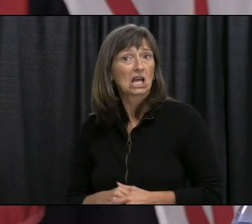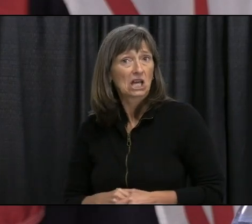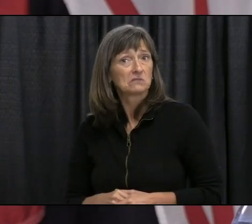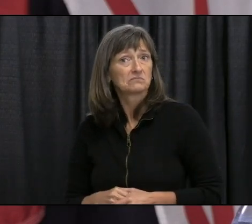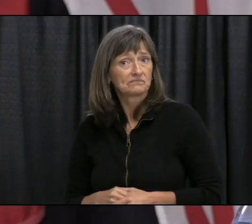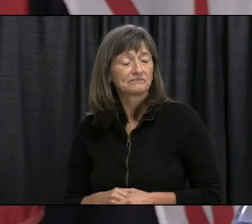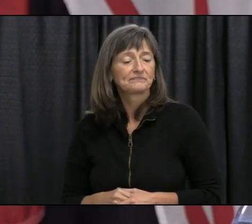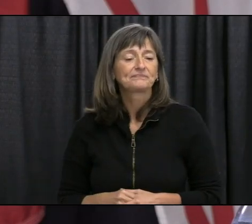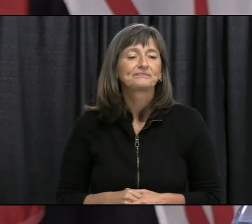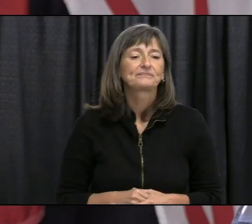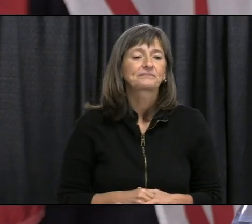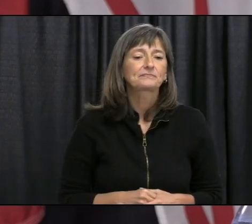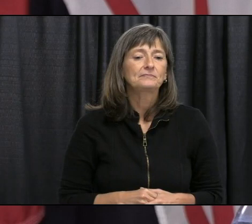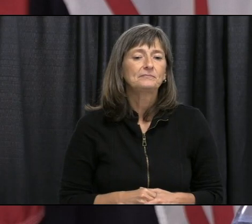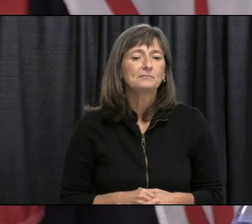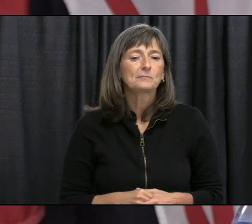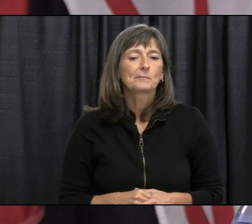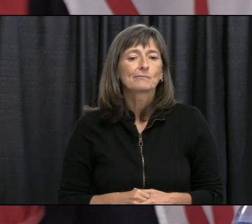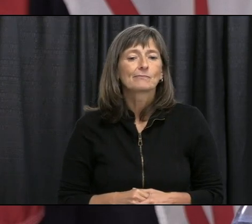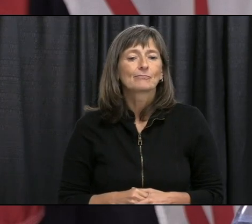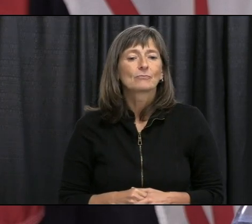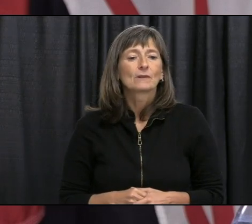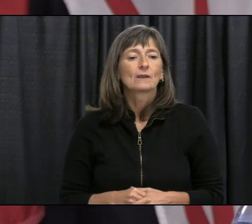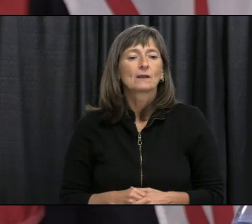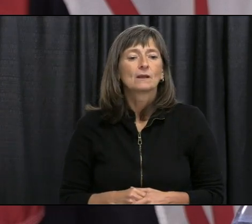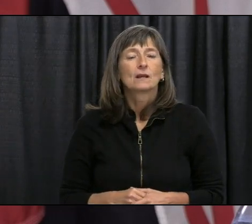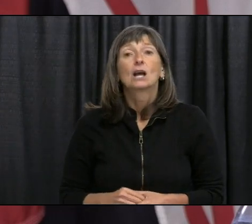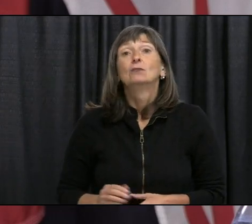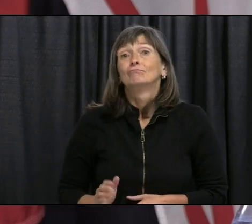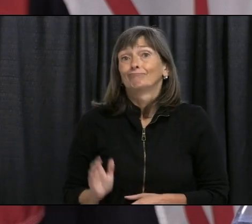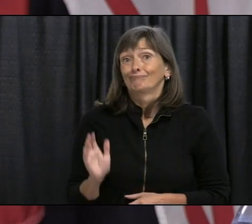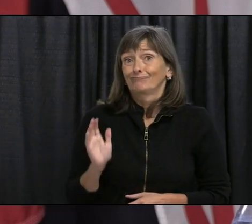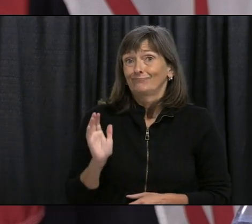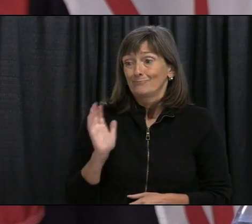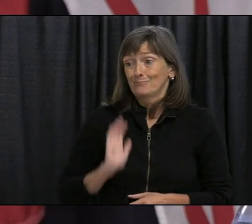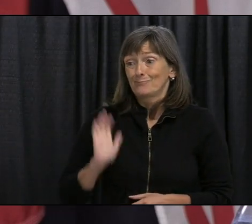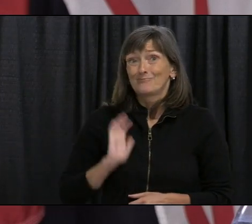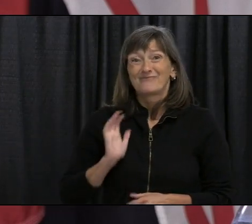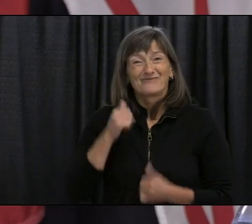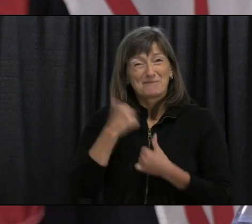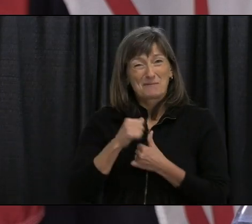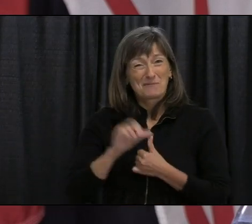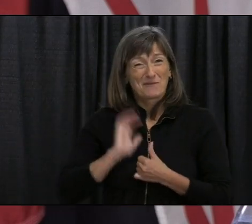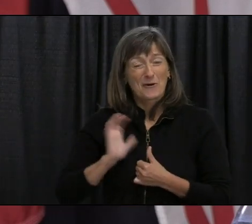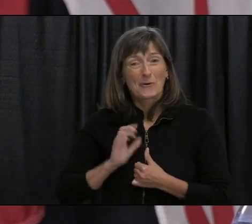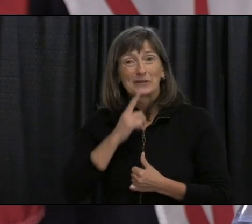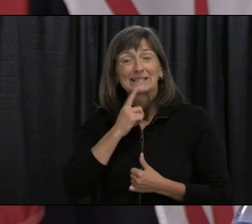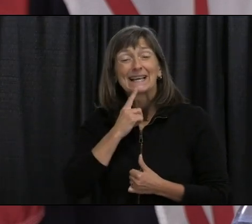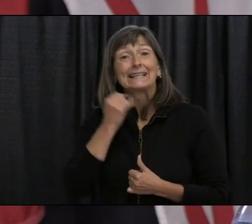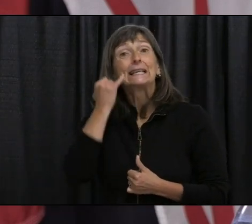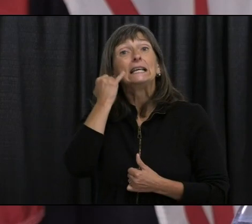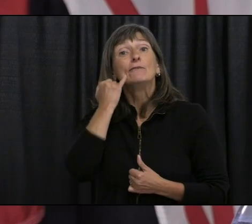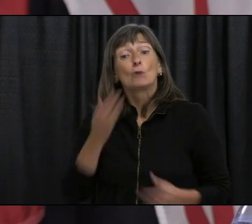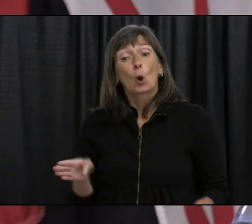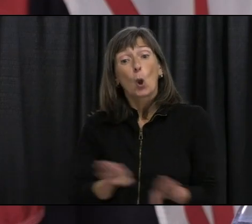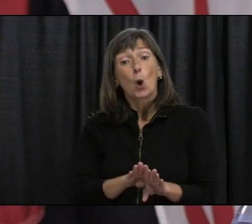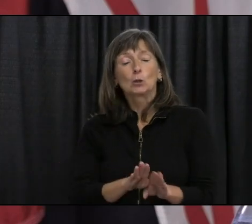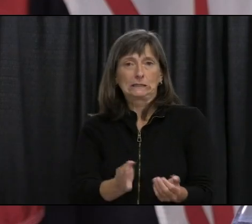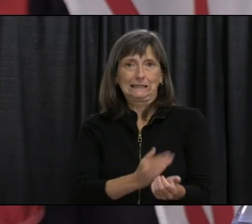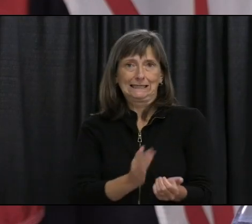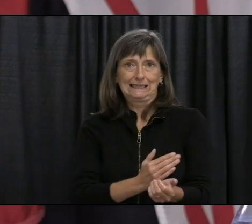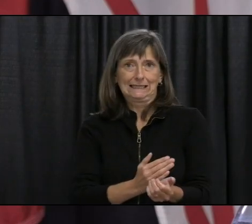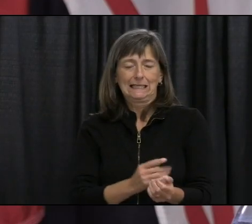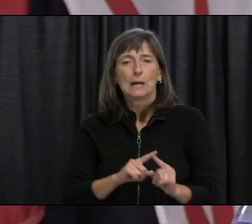at the beginning was that it was going to be fairly straightforward to close things down, but it was going to be a lot more difficult as